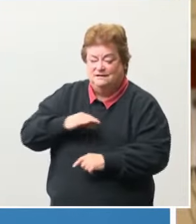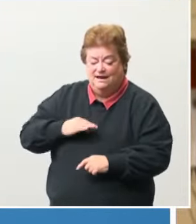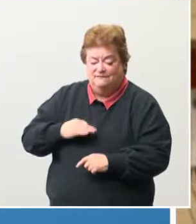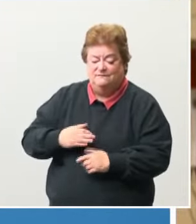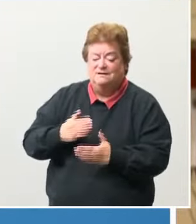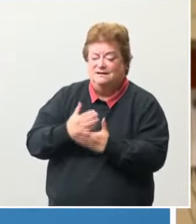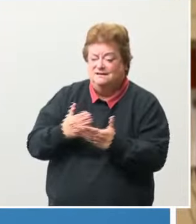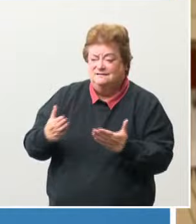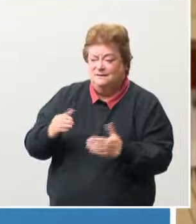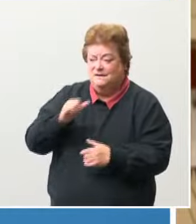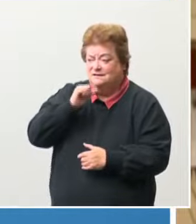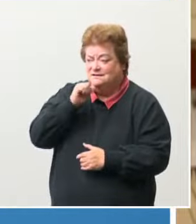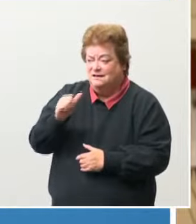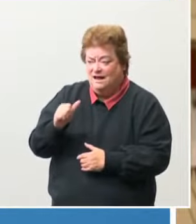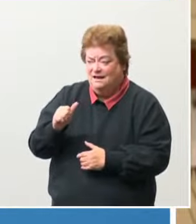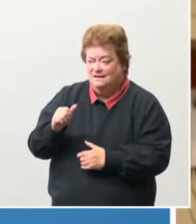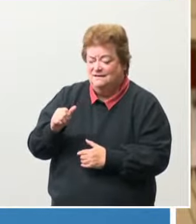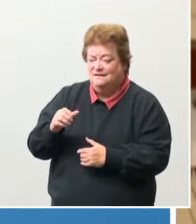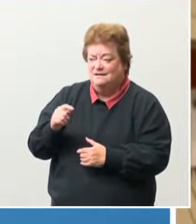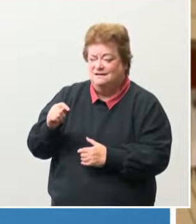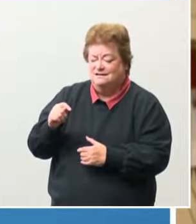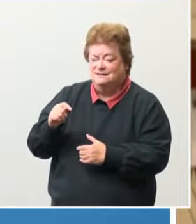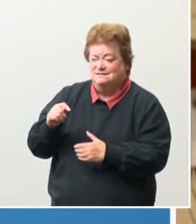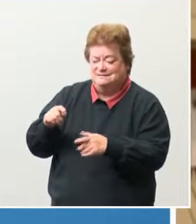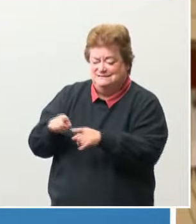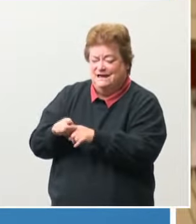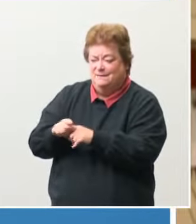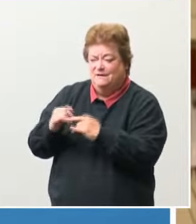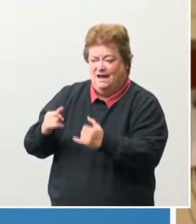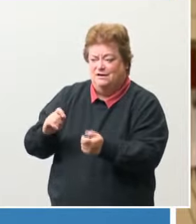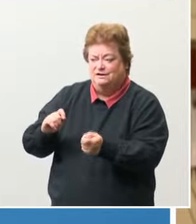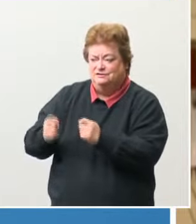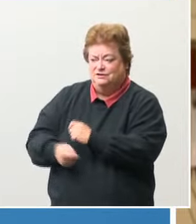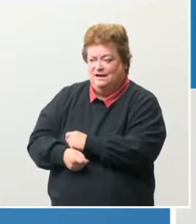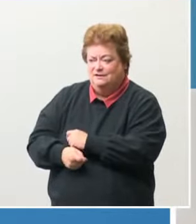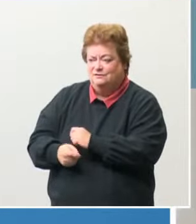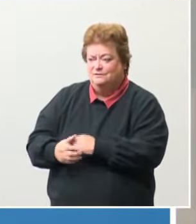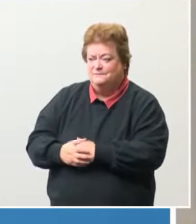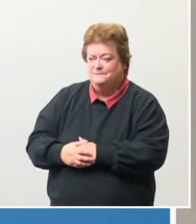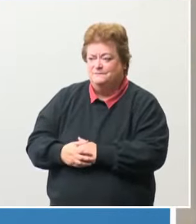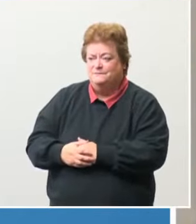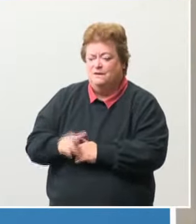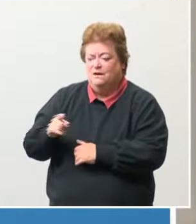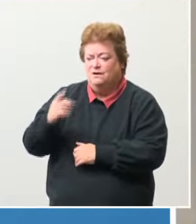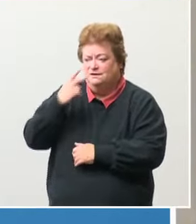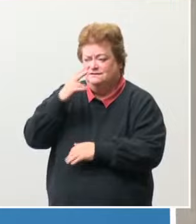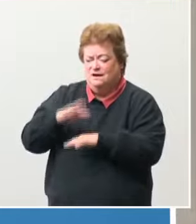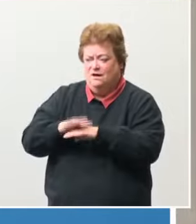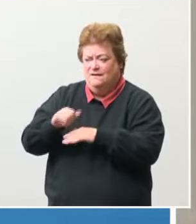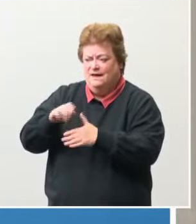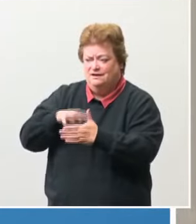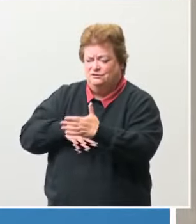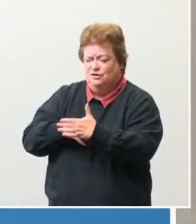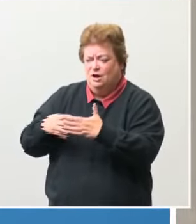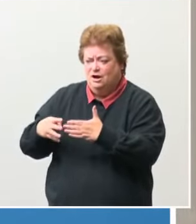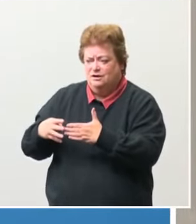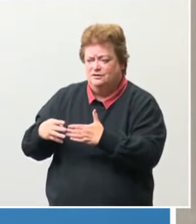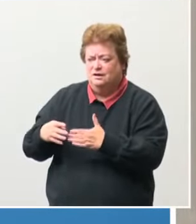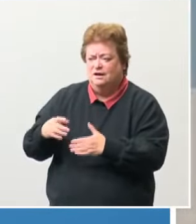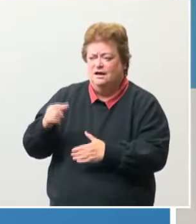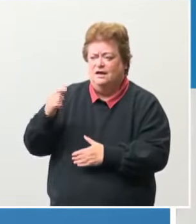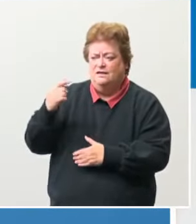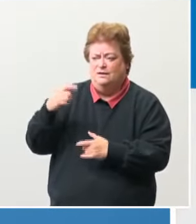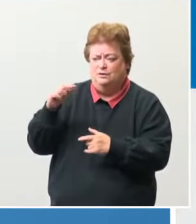that they pull up, please, the overall patient count chart right now. You'll see on this chart that under the